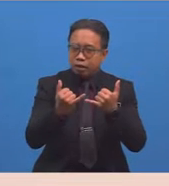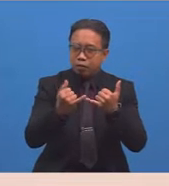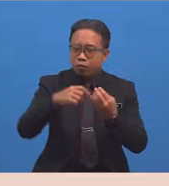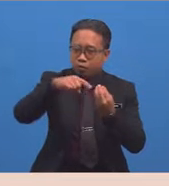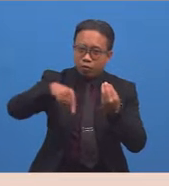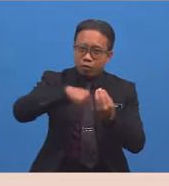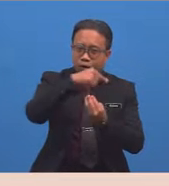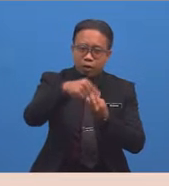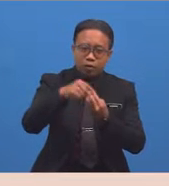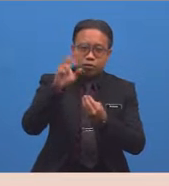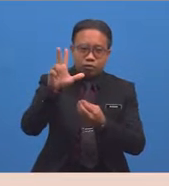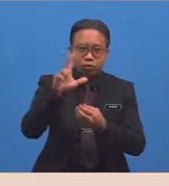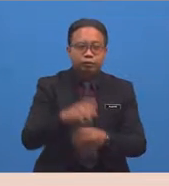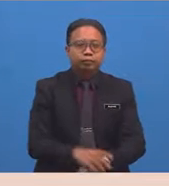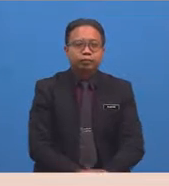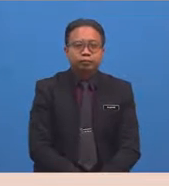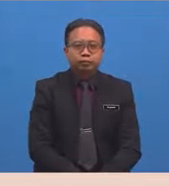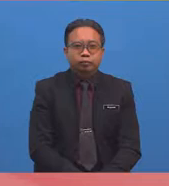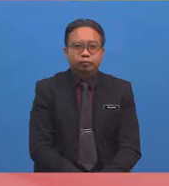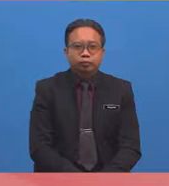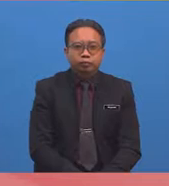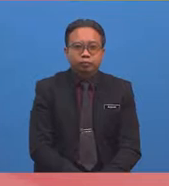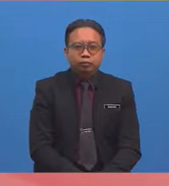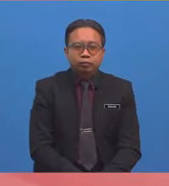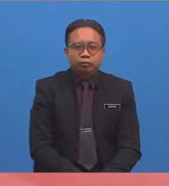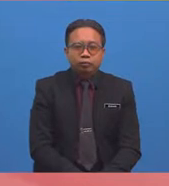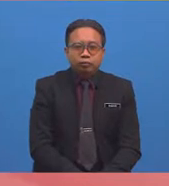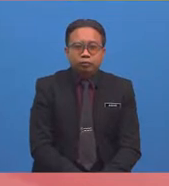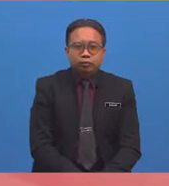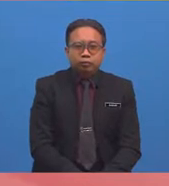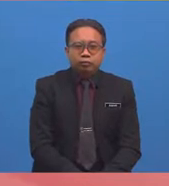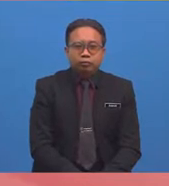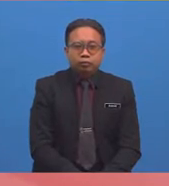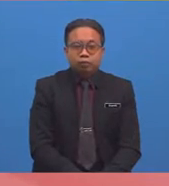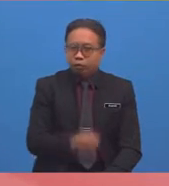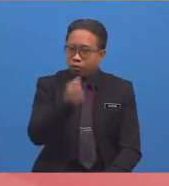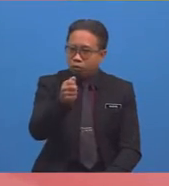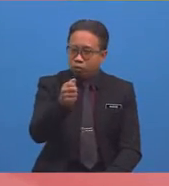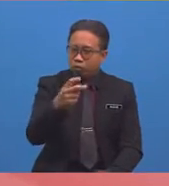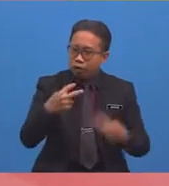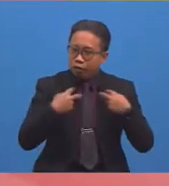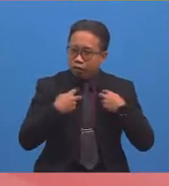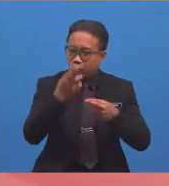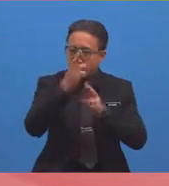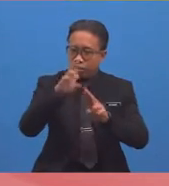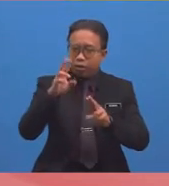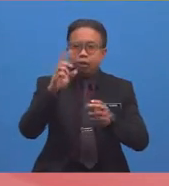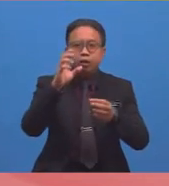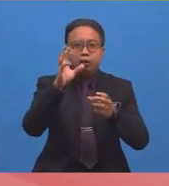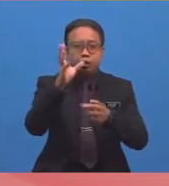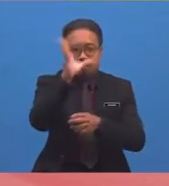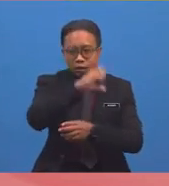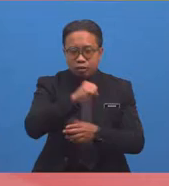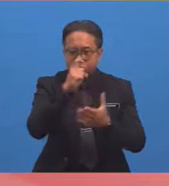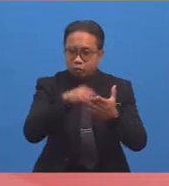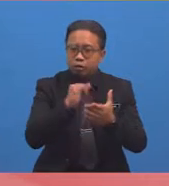Gram Whiz, we are going to do it for the last time. Okay, this is gonna be her last time doing it. So you would have to be ready to guess for the